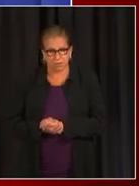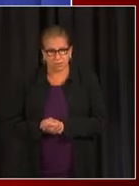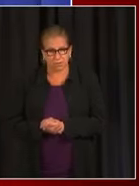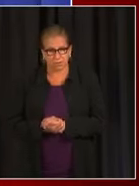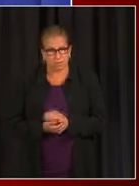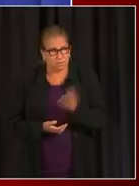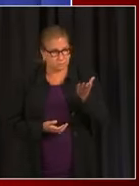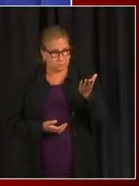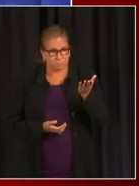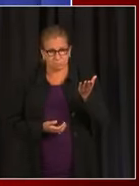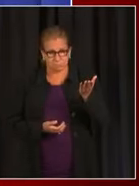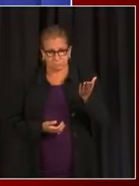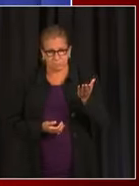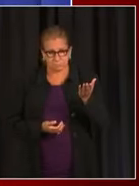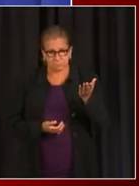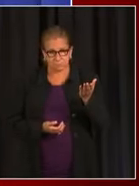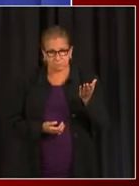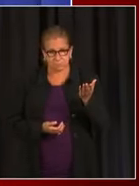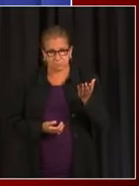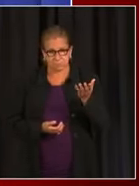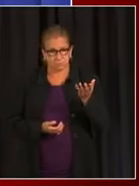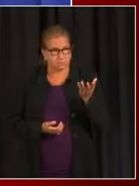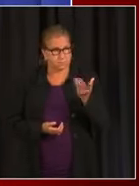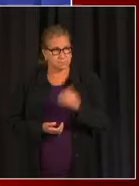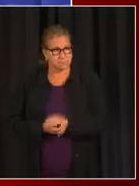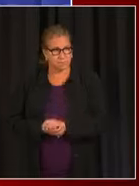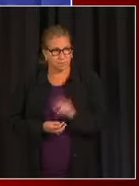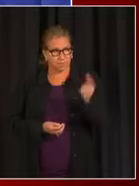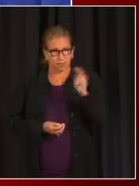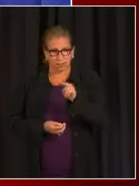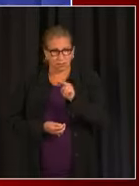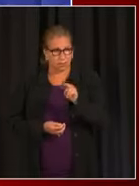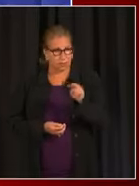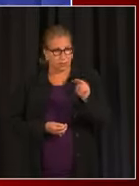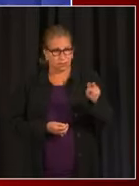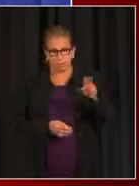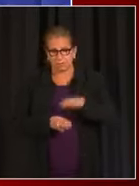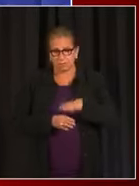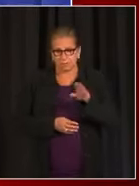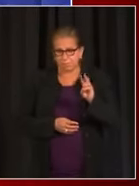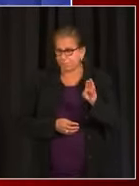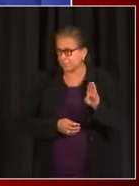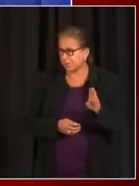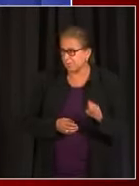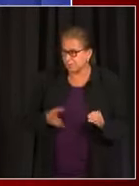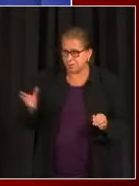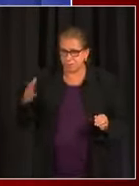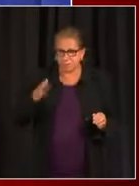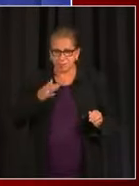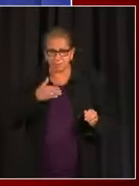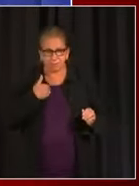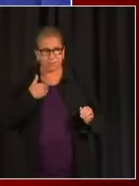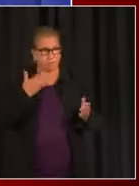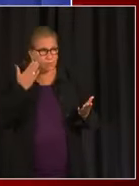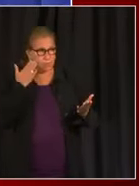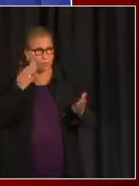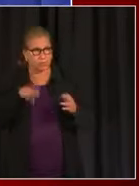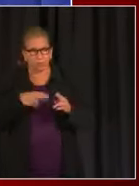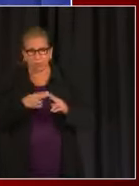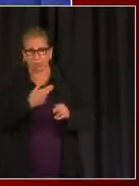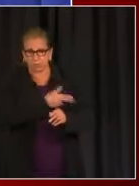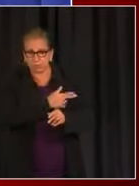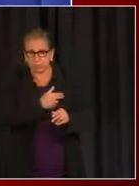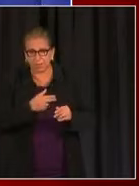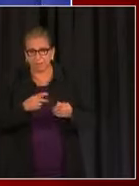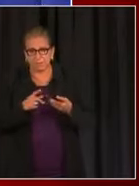age, it has race and gender, and it, I believe, also has whether or not people were hospitalized. So you can go there